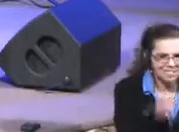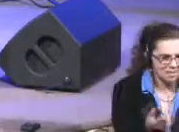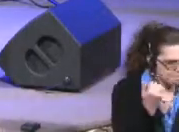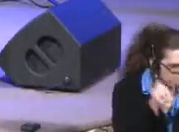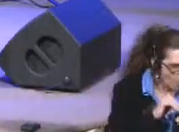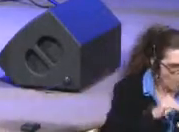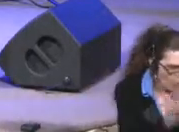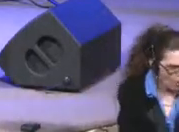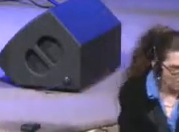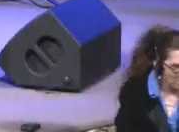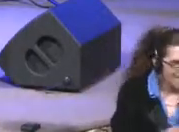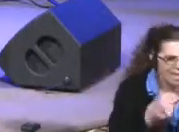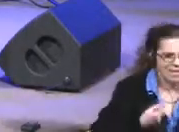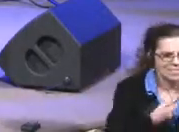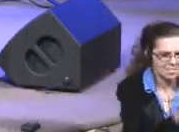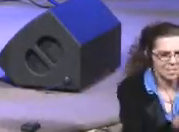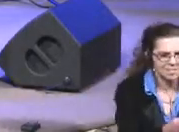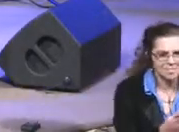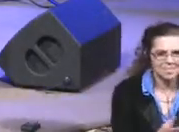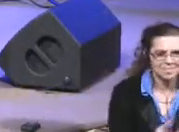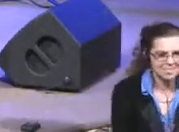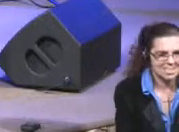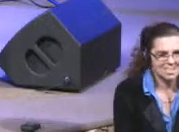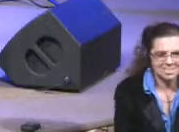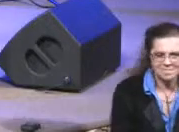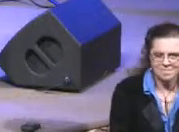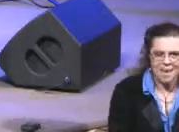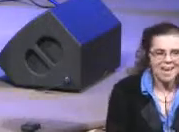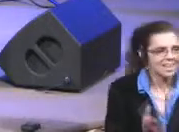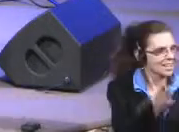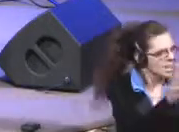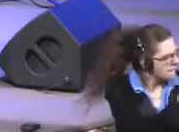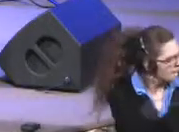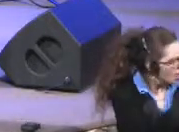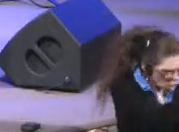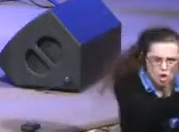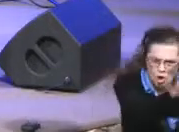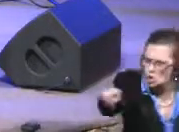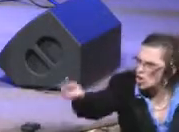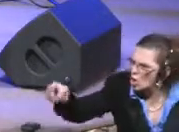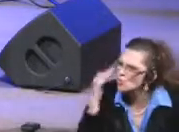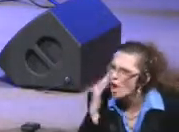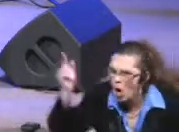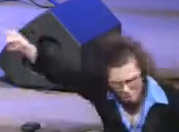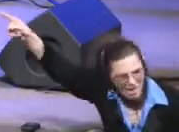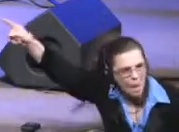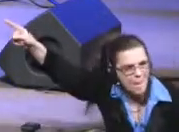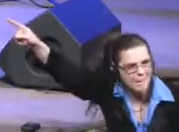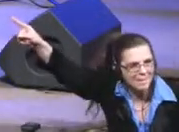the aged. He rewards the diligent. And he beautifies the meek. Does anybody know him?